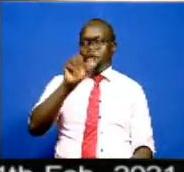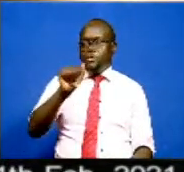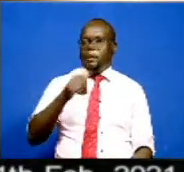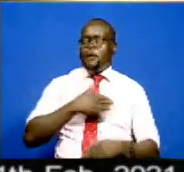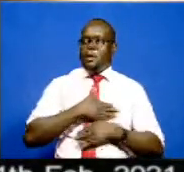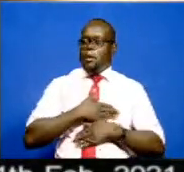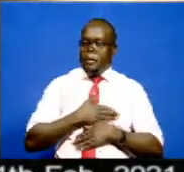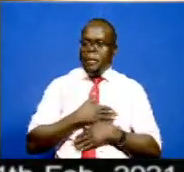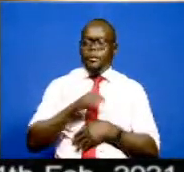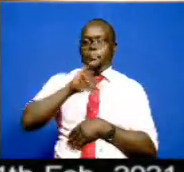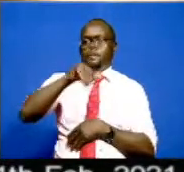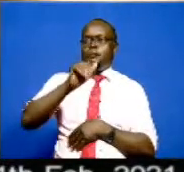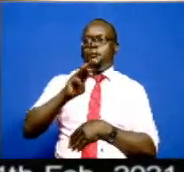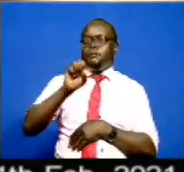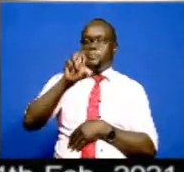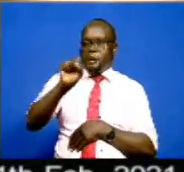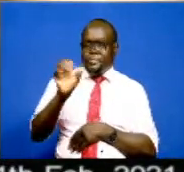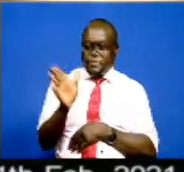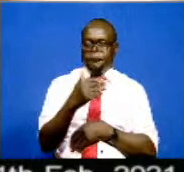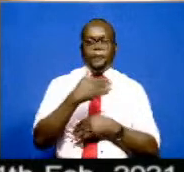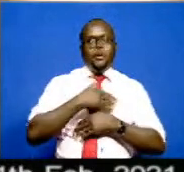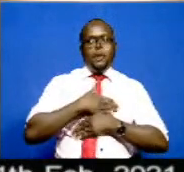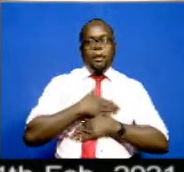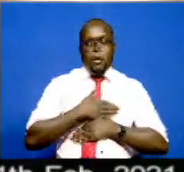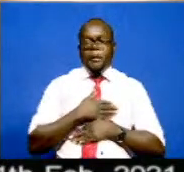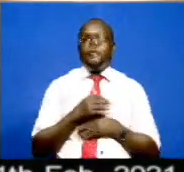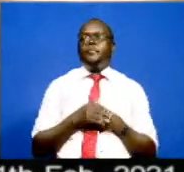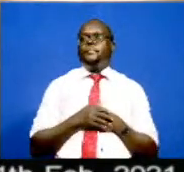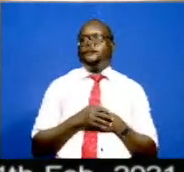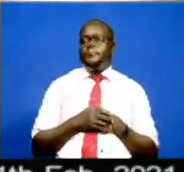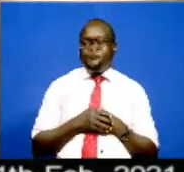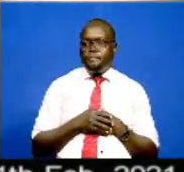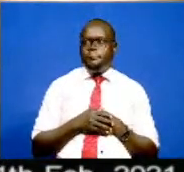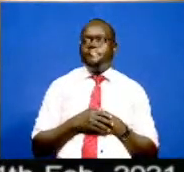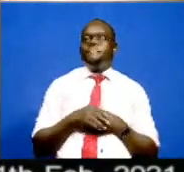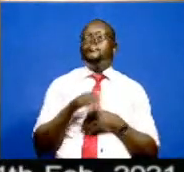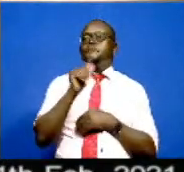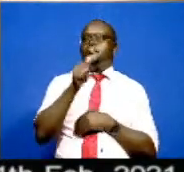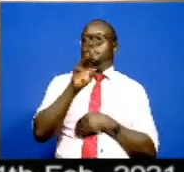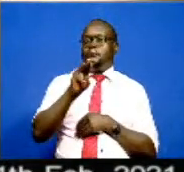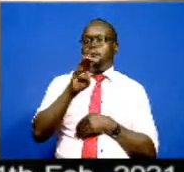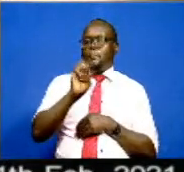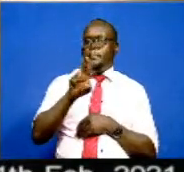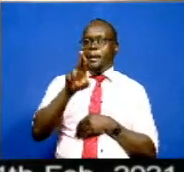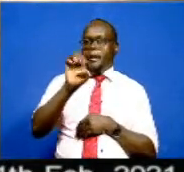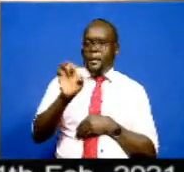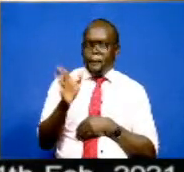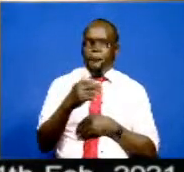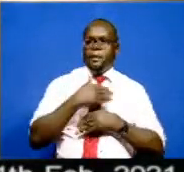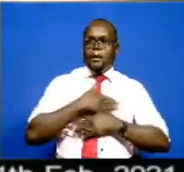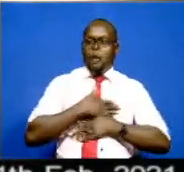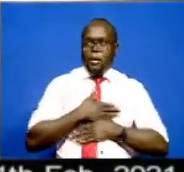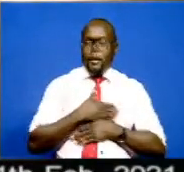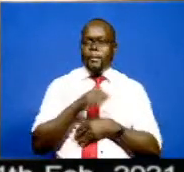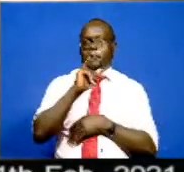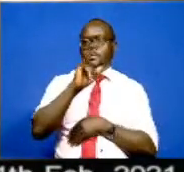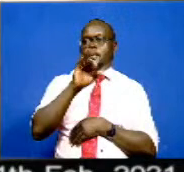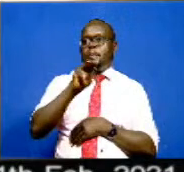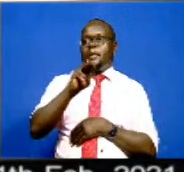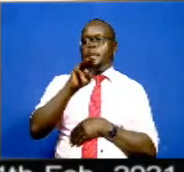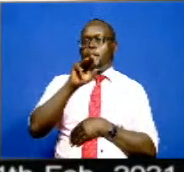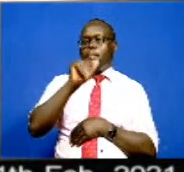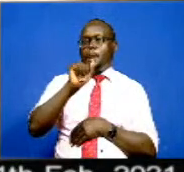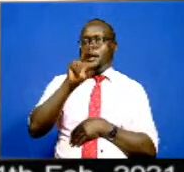Geshoke Mugambi MP, the Honourable Marcelino Albere MP, the Honourable Emmanuel Wangwe